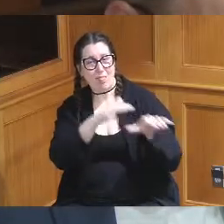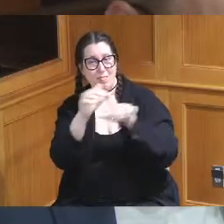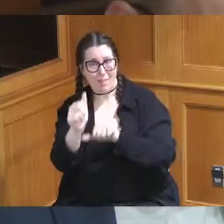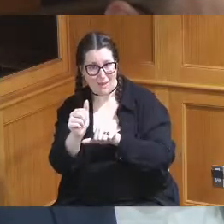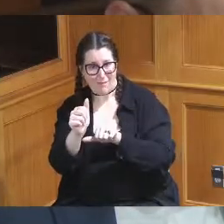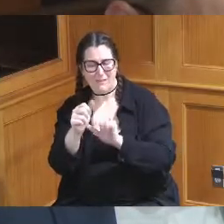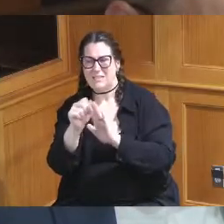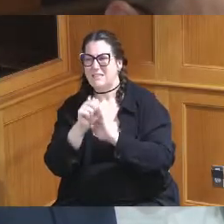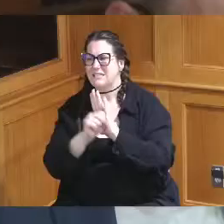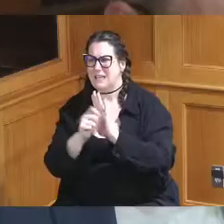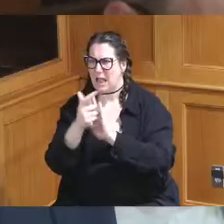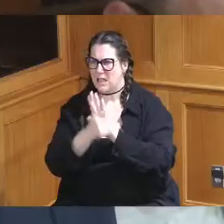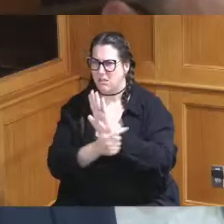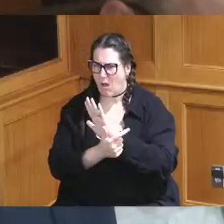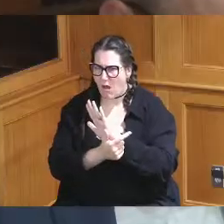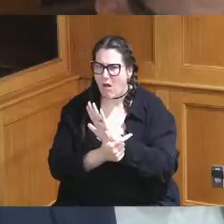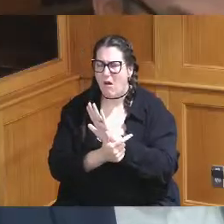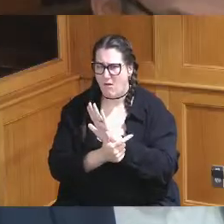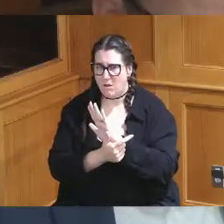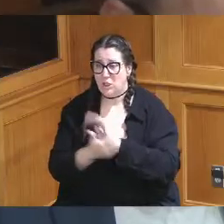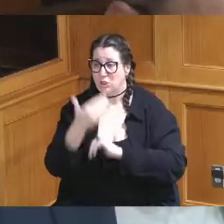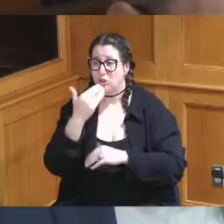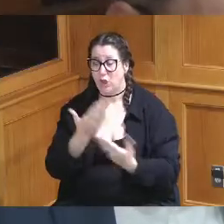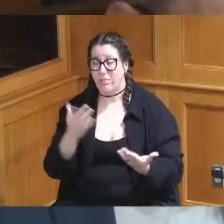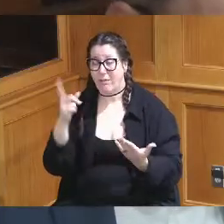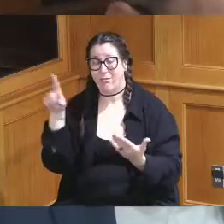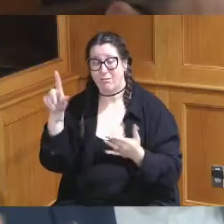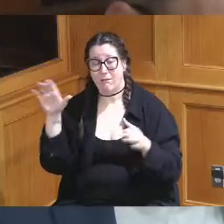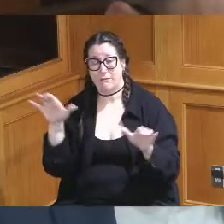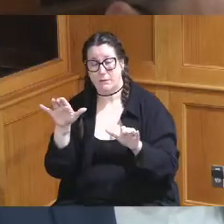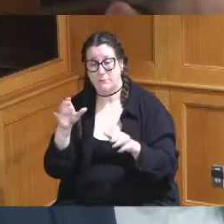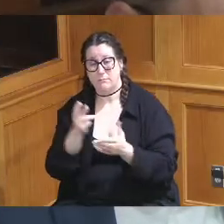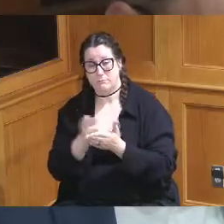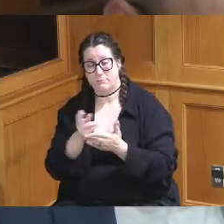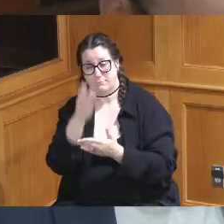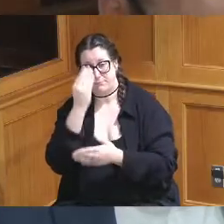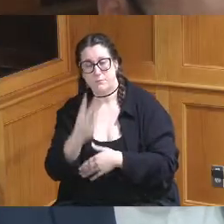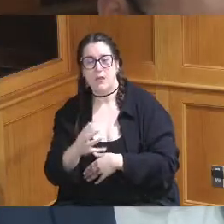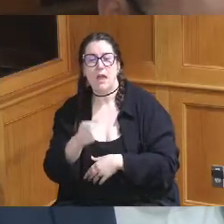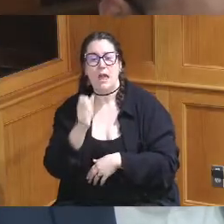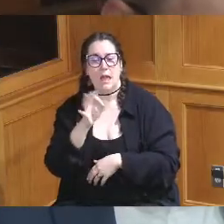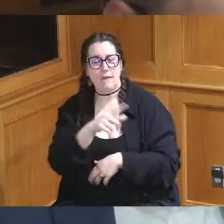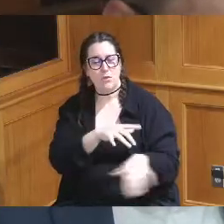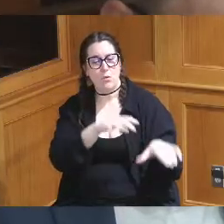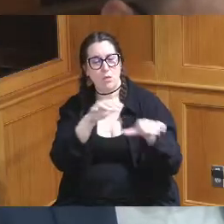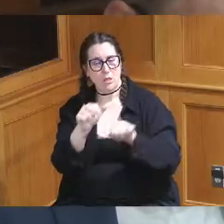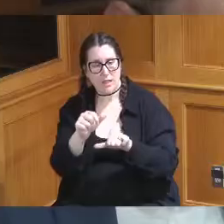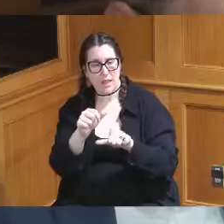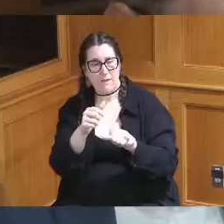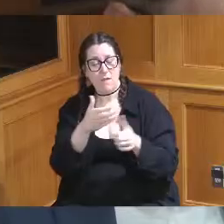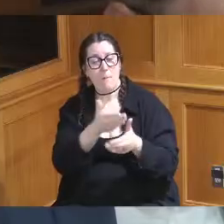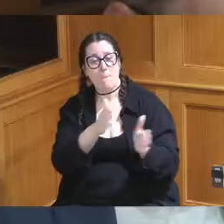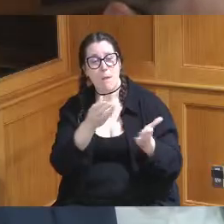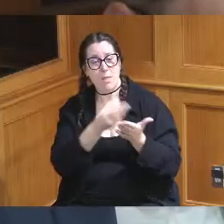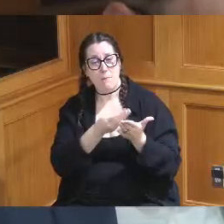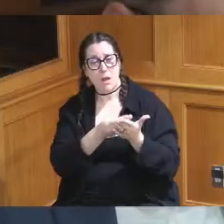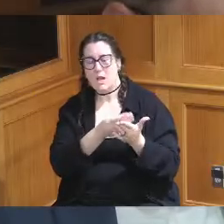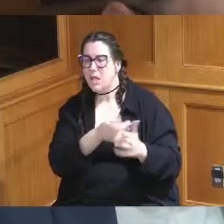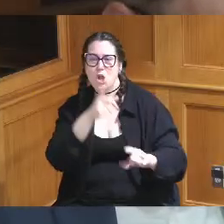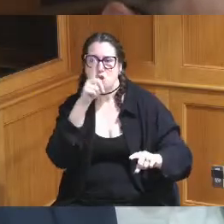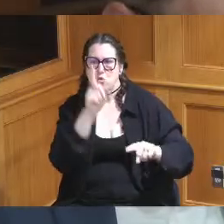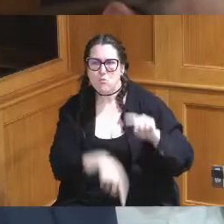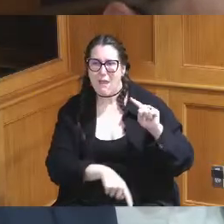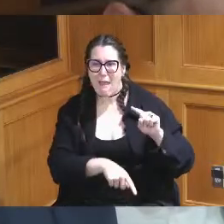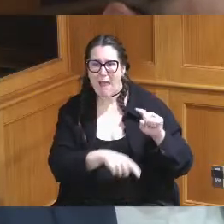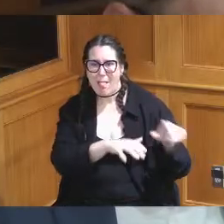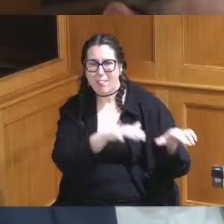law, it's one of the good things they did. If you leave You take some public money, you can't leave. In this